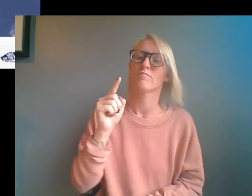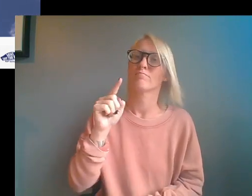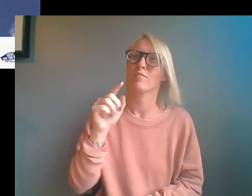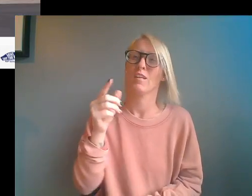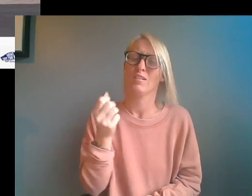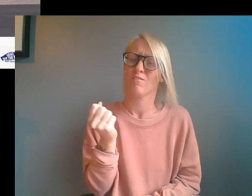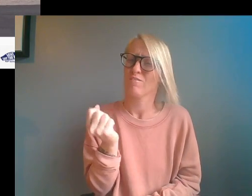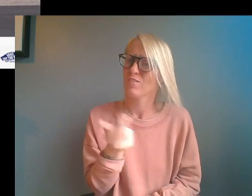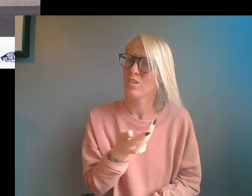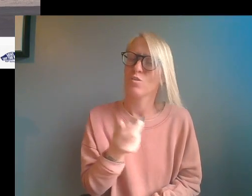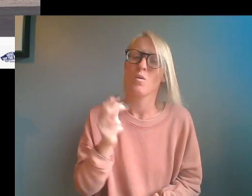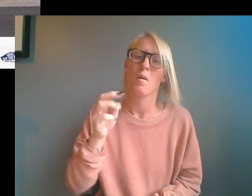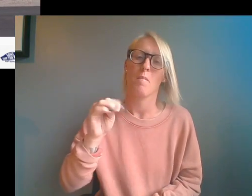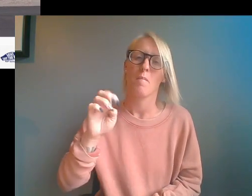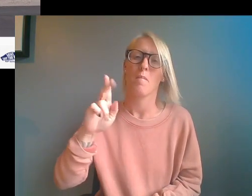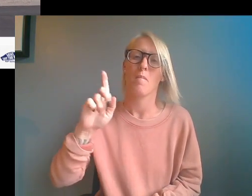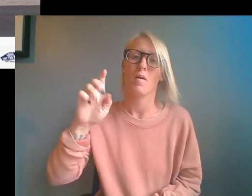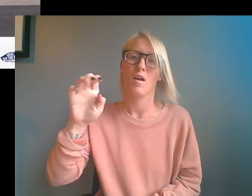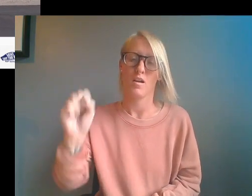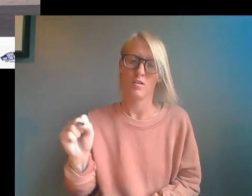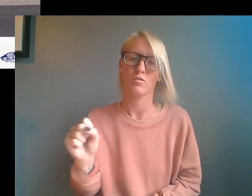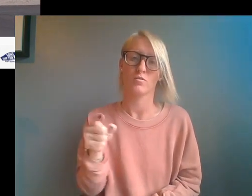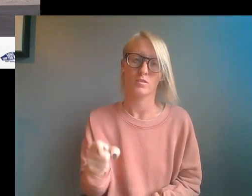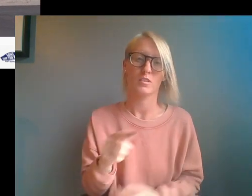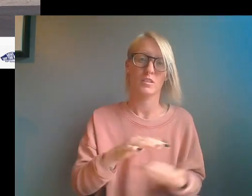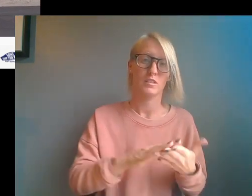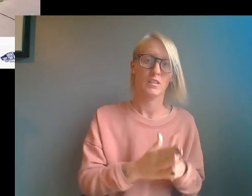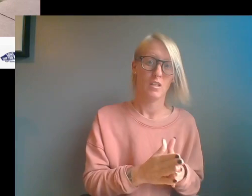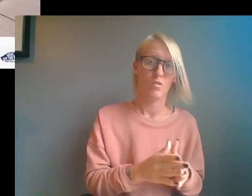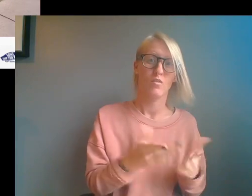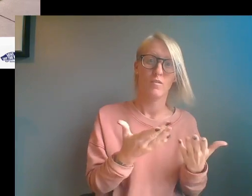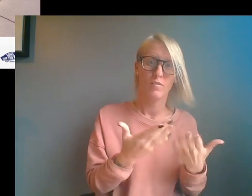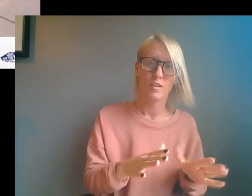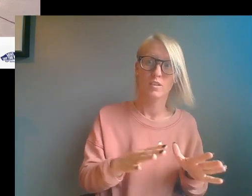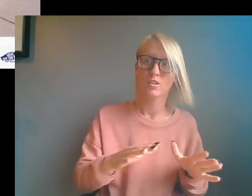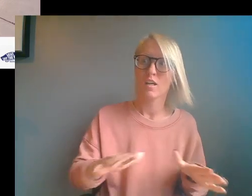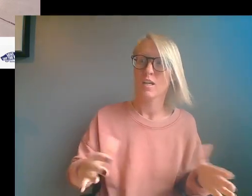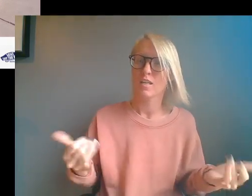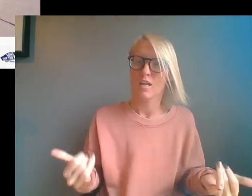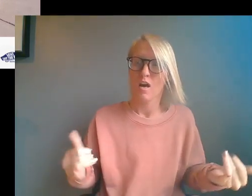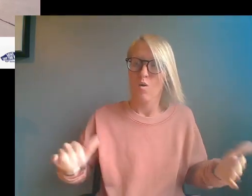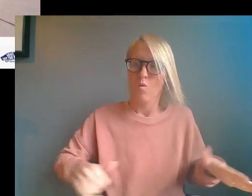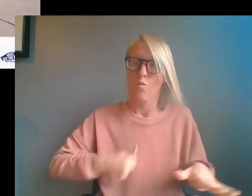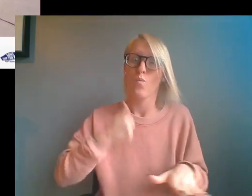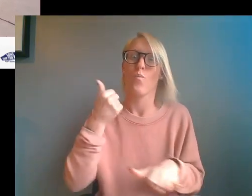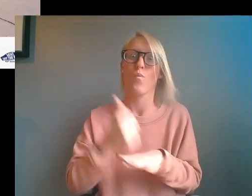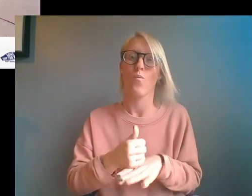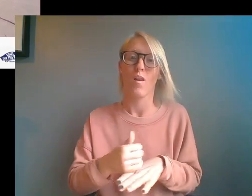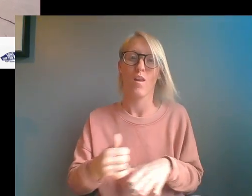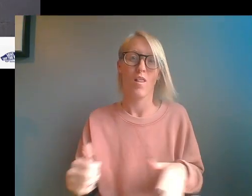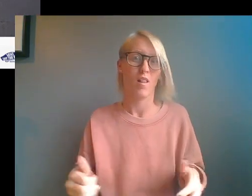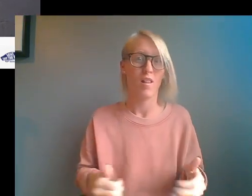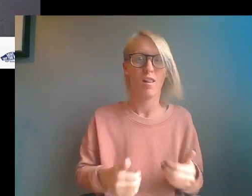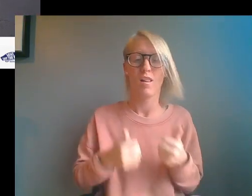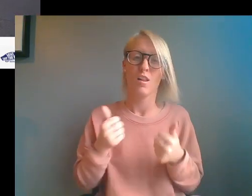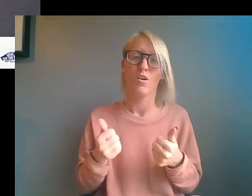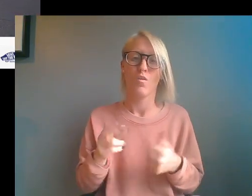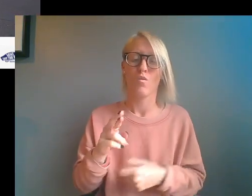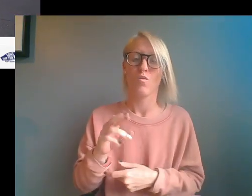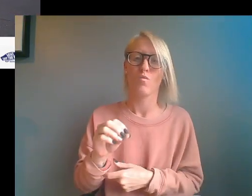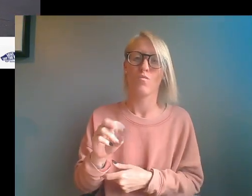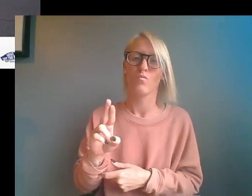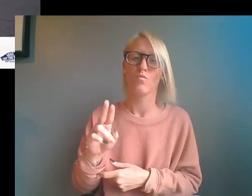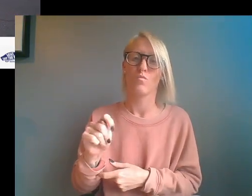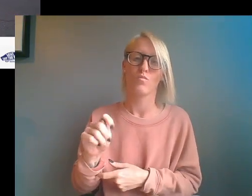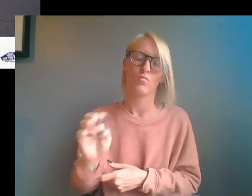This essentially killed the town until Angel Delgadillo revived it and made it what it is today, one of Route 66's most popular